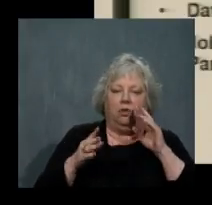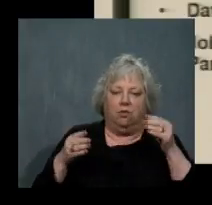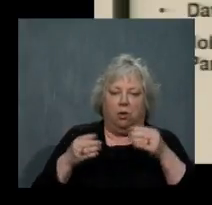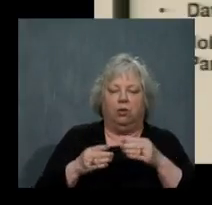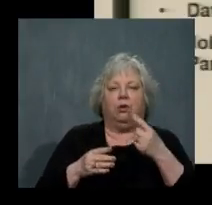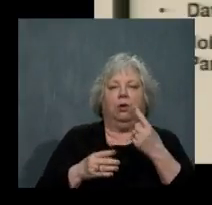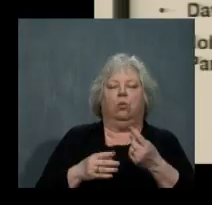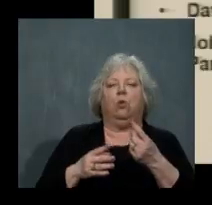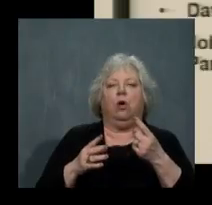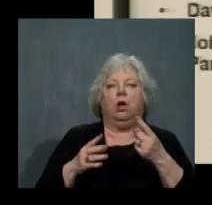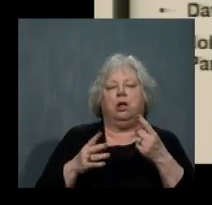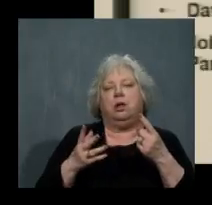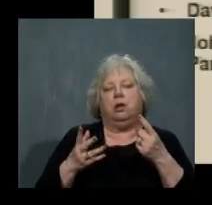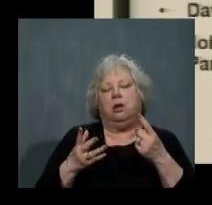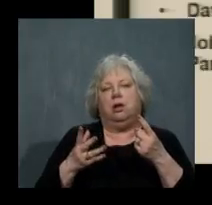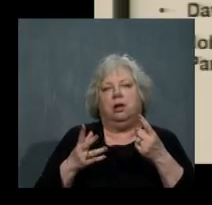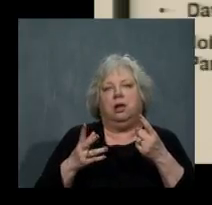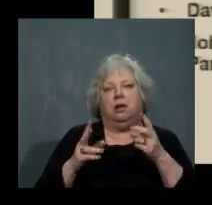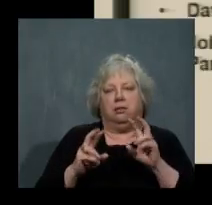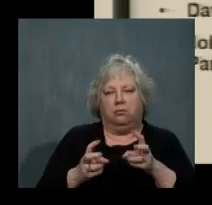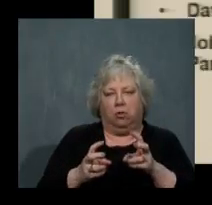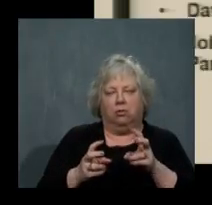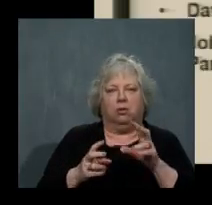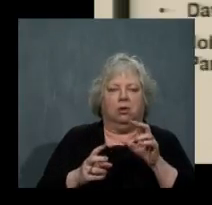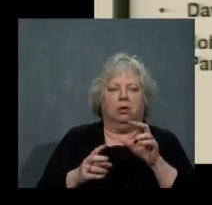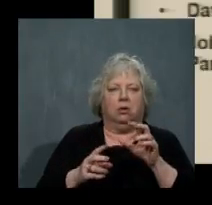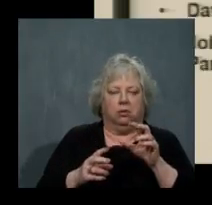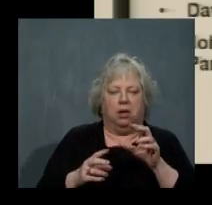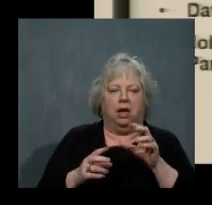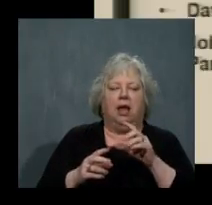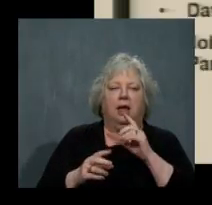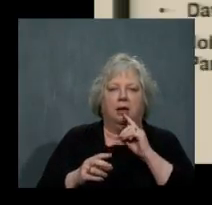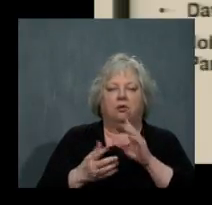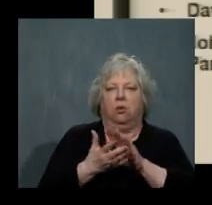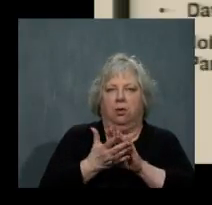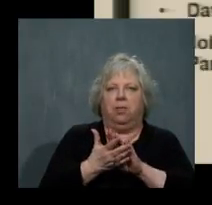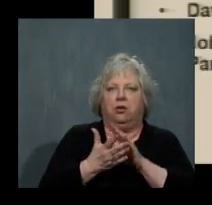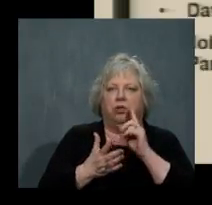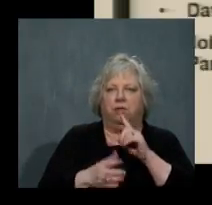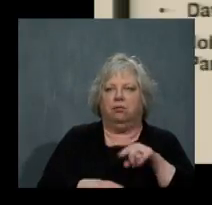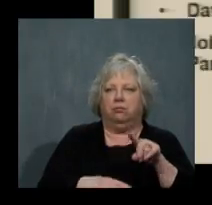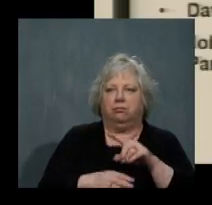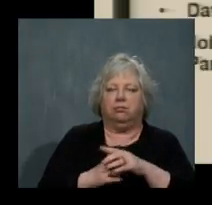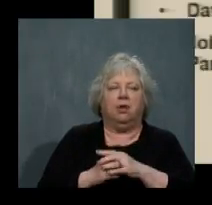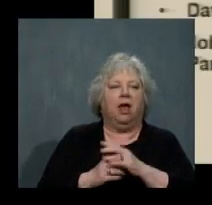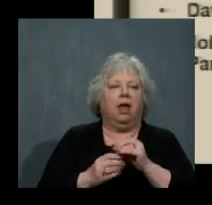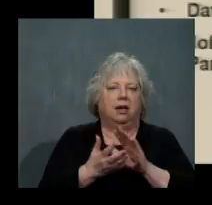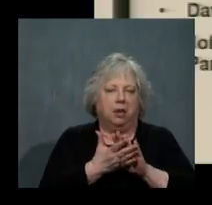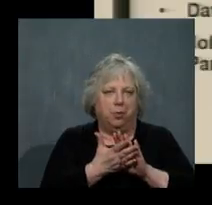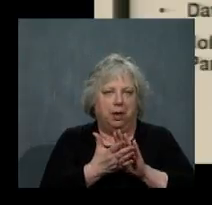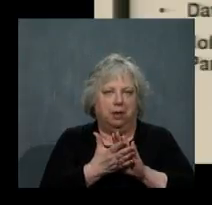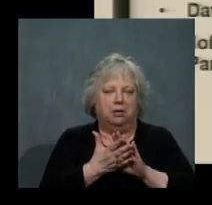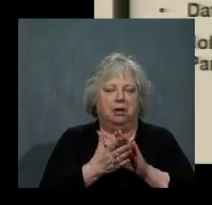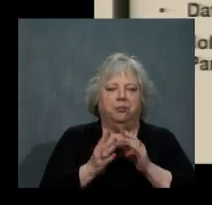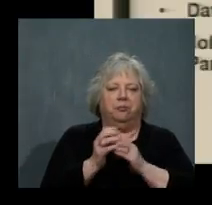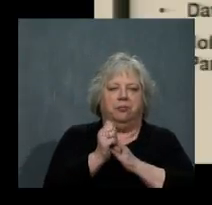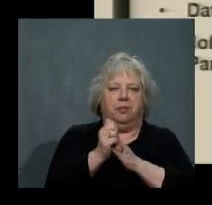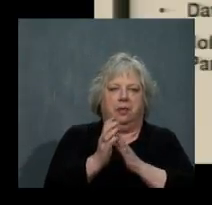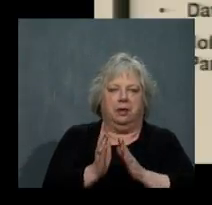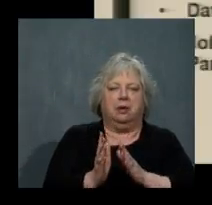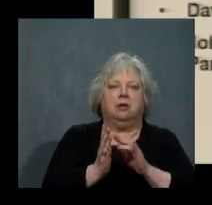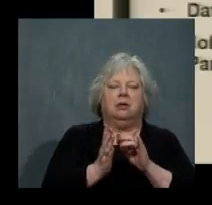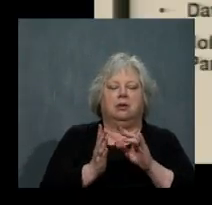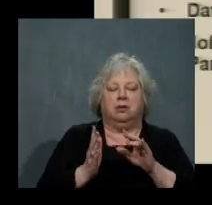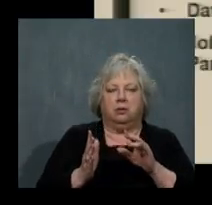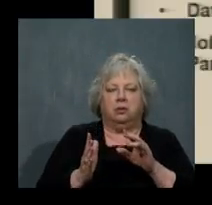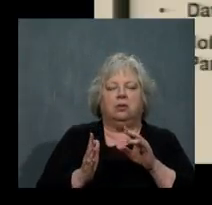I commend y'all on that and the way that this is shaped up. I also want to commend the leaders that